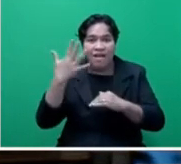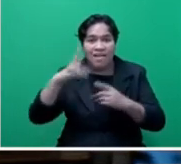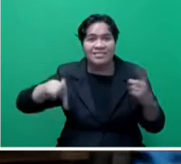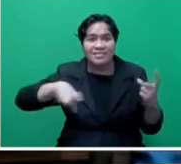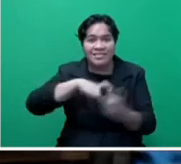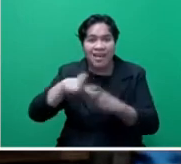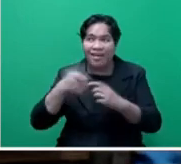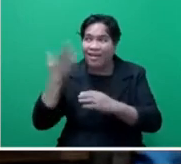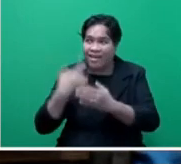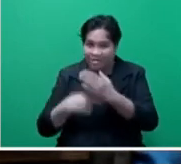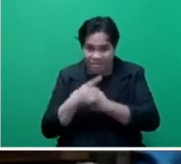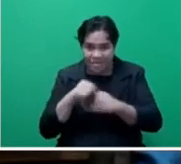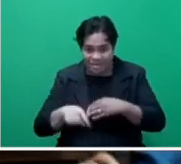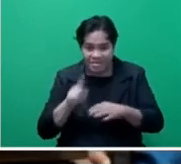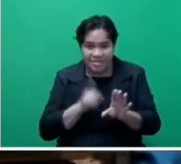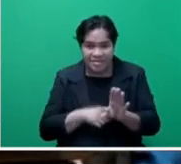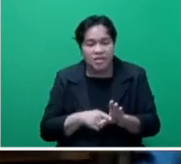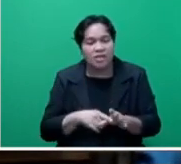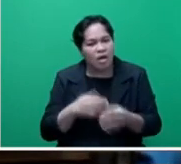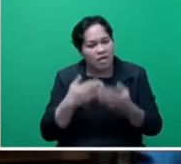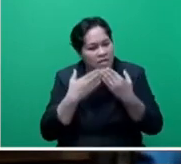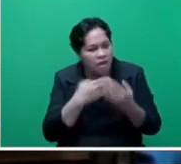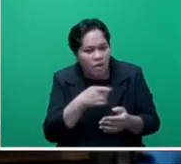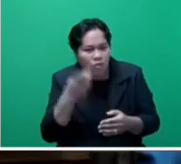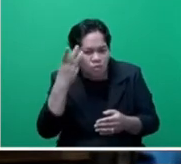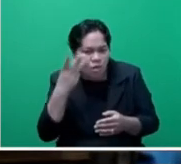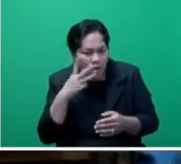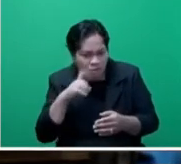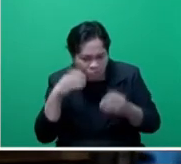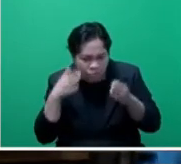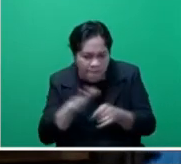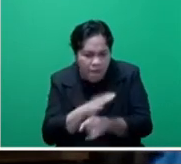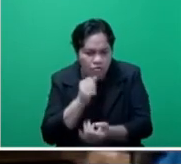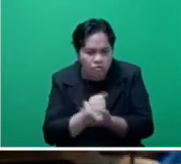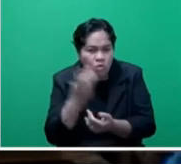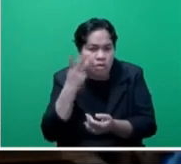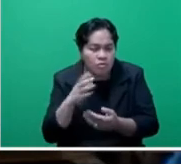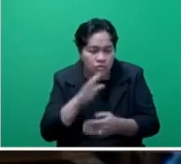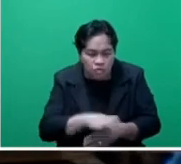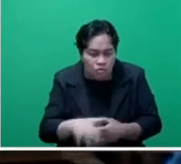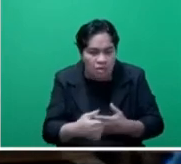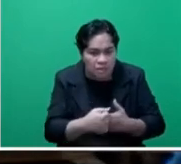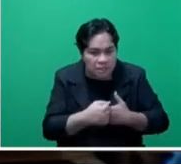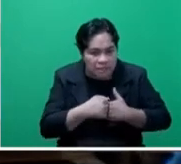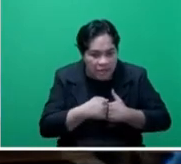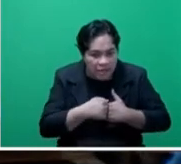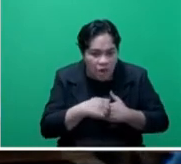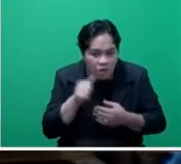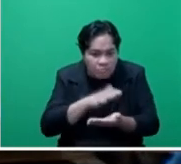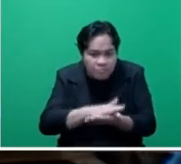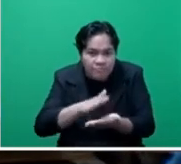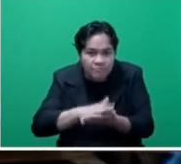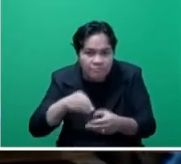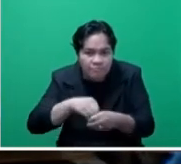in ensuring that our families practice good hygiene and ensure that our children are safe in our homes. As we